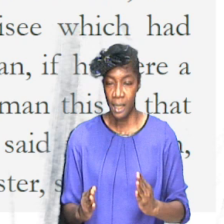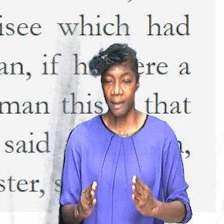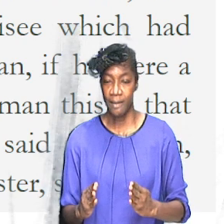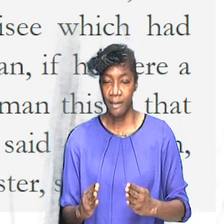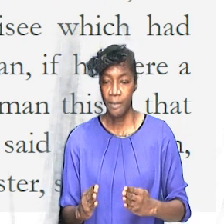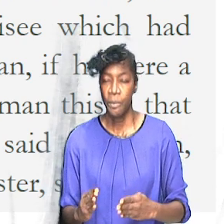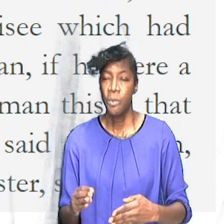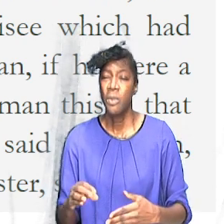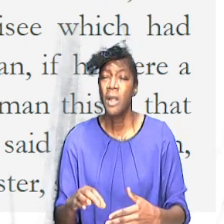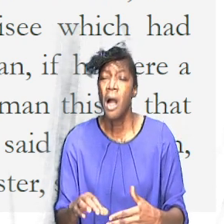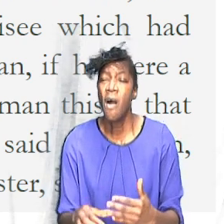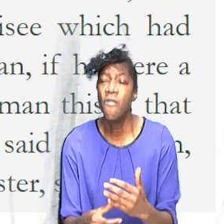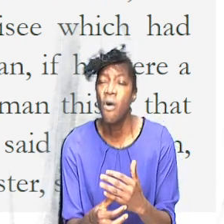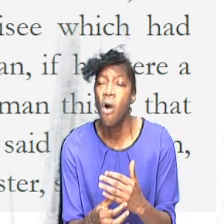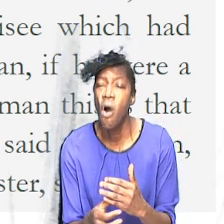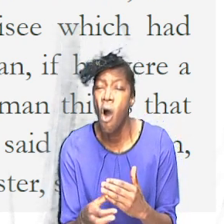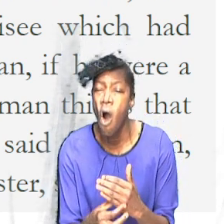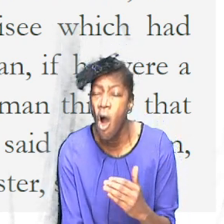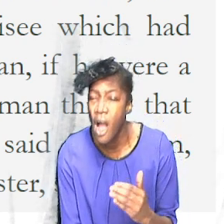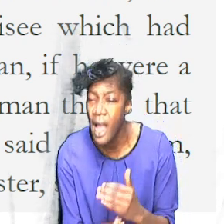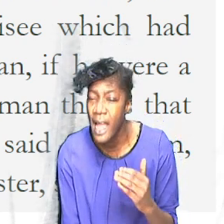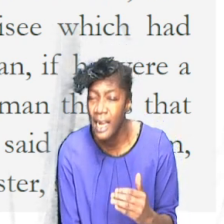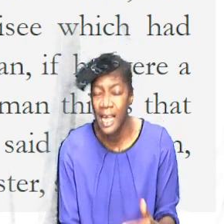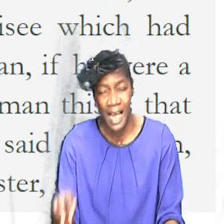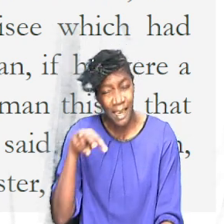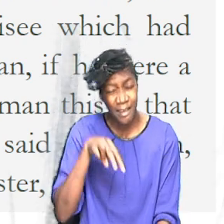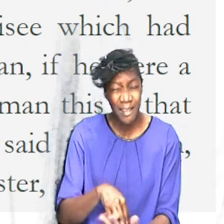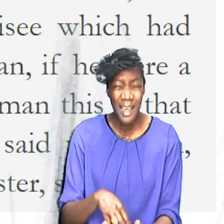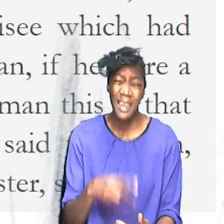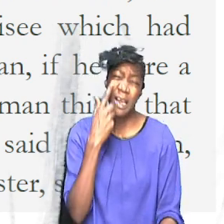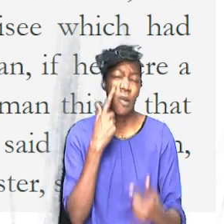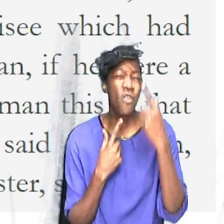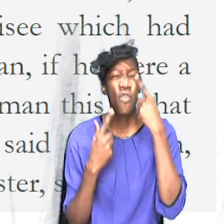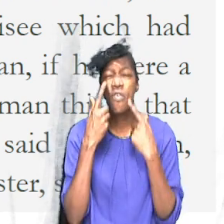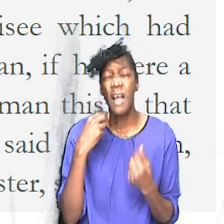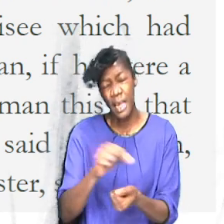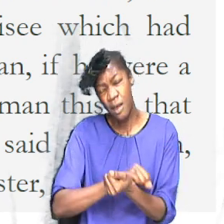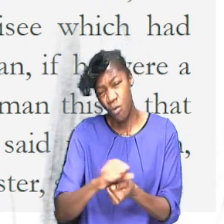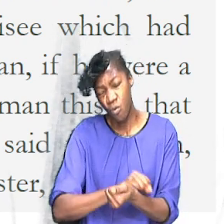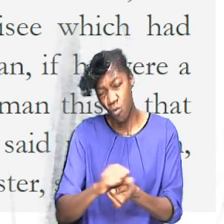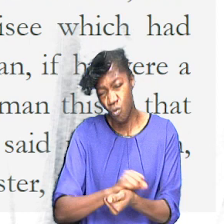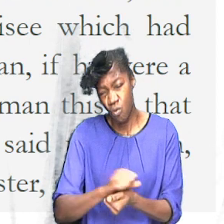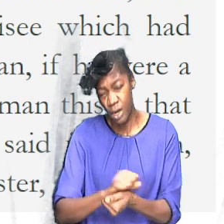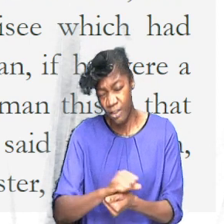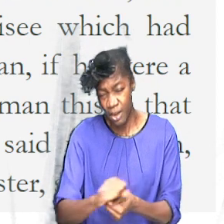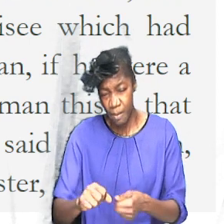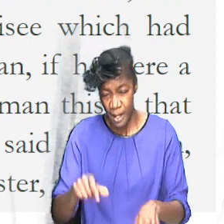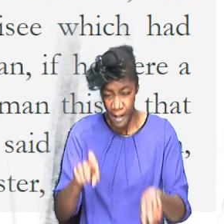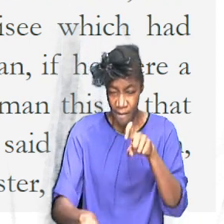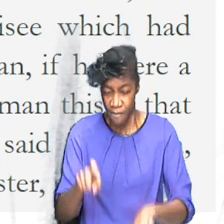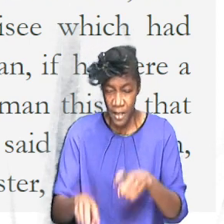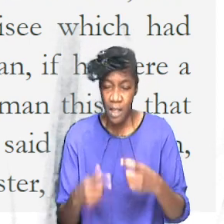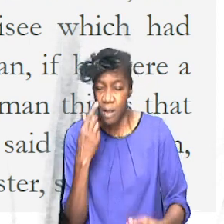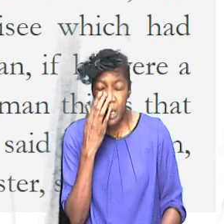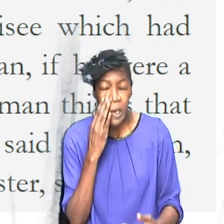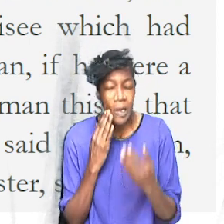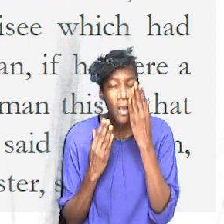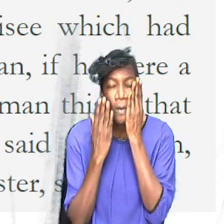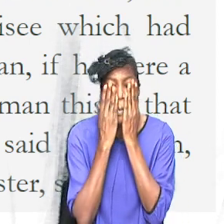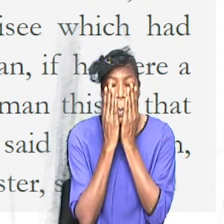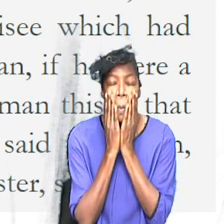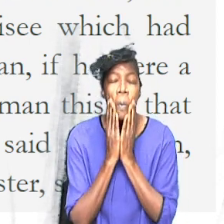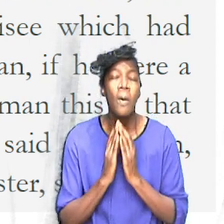and stood at his feet behind him weeping, and began to wash his feet with her tears, and did wipe them with